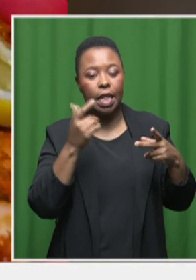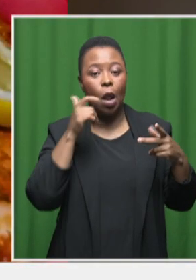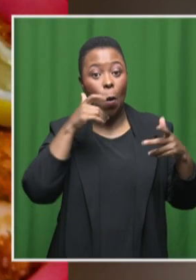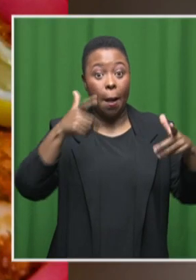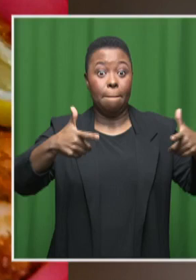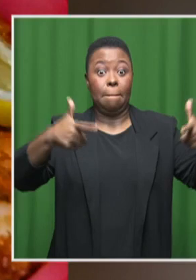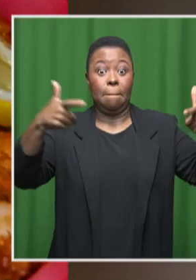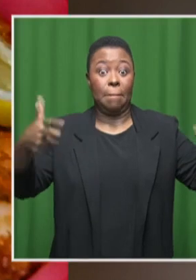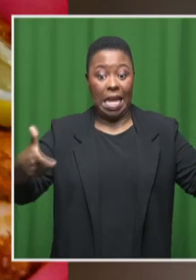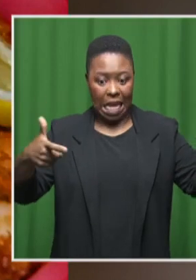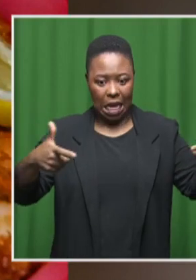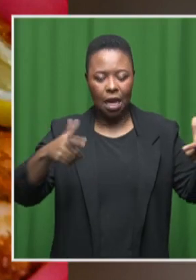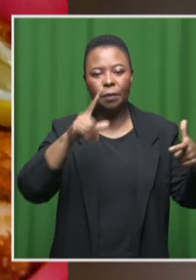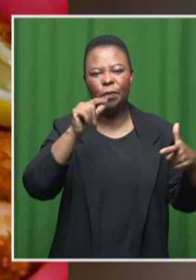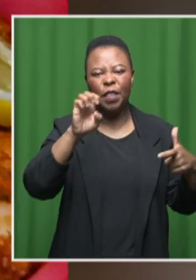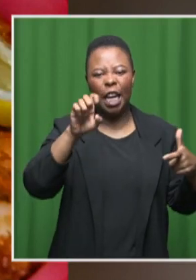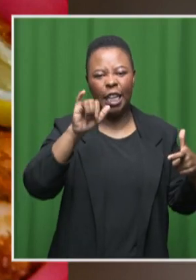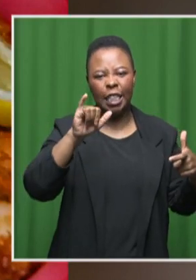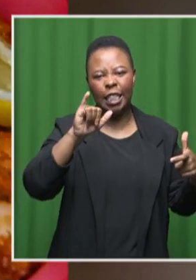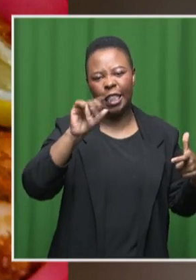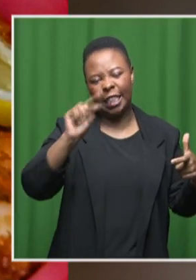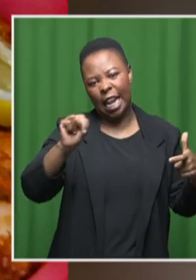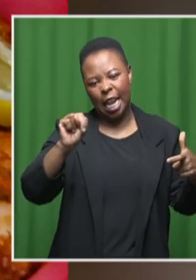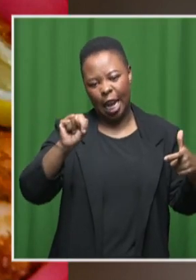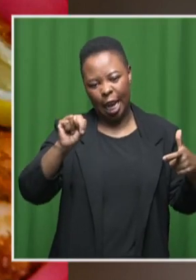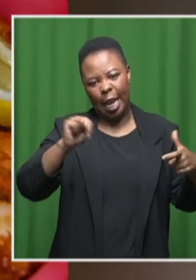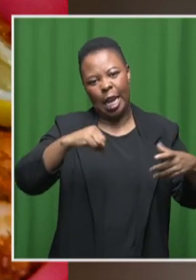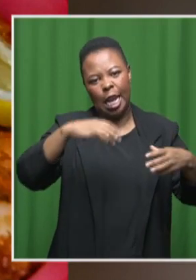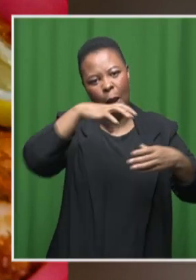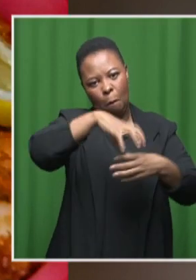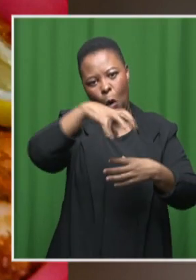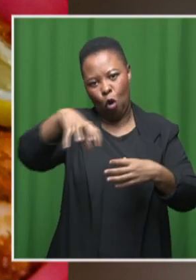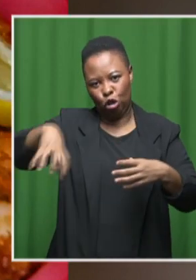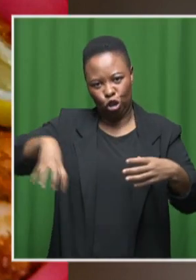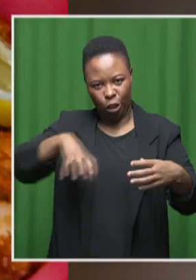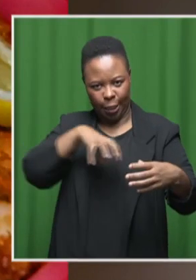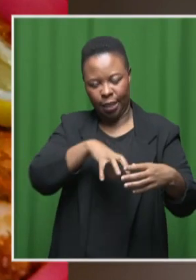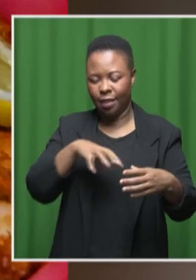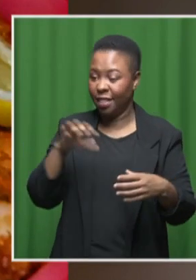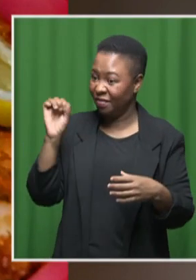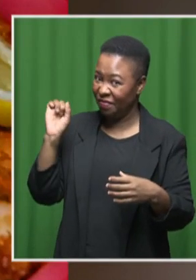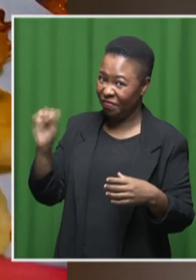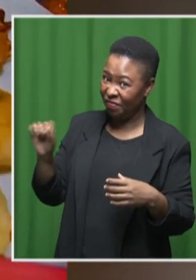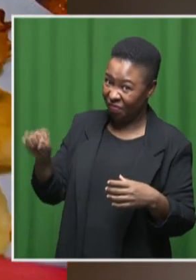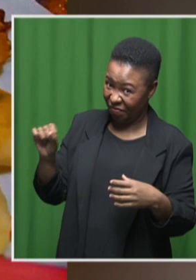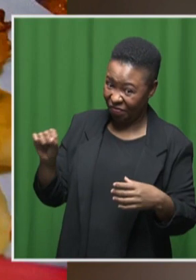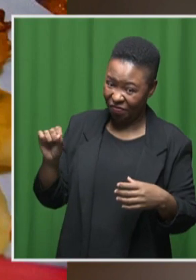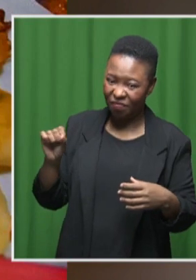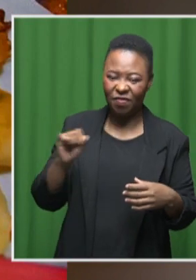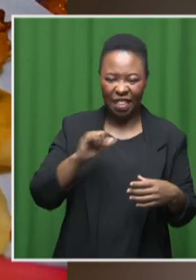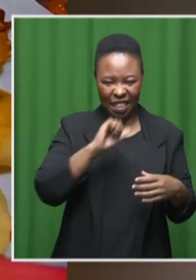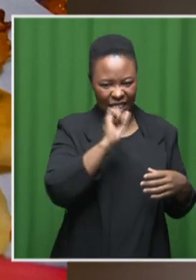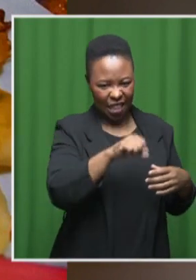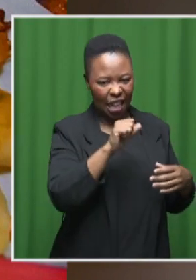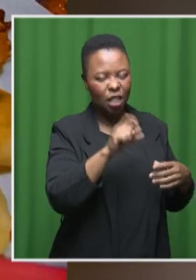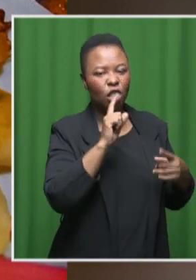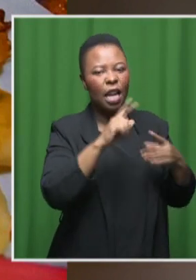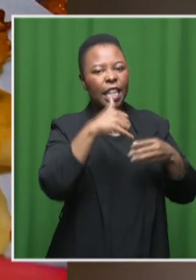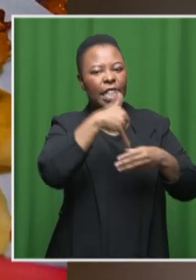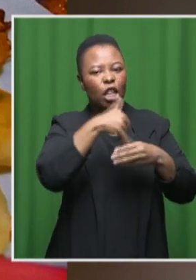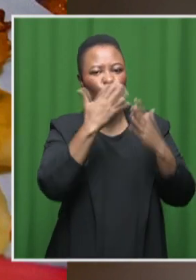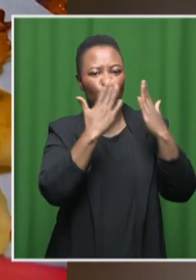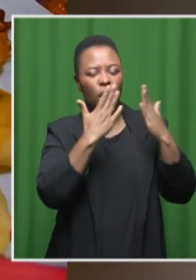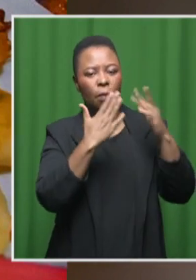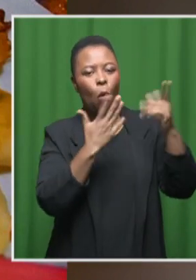love my Texan portions. Okay. Yeah. All right, because I understand that you also had your internship and first job